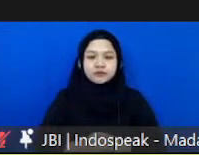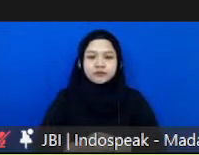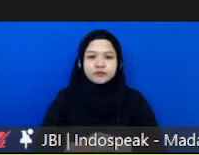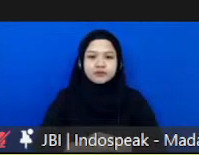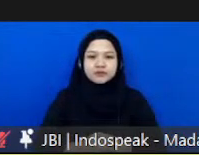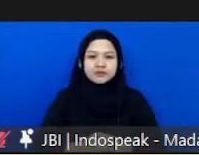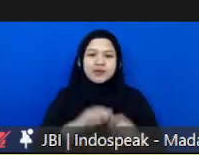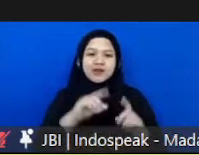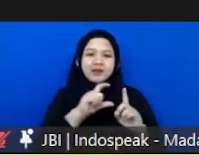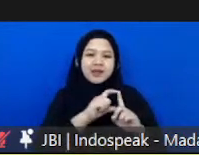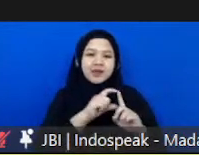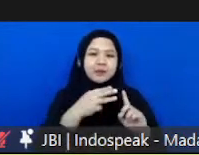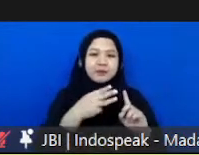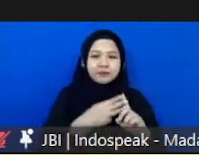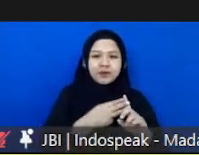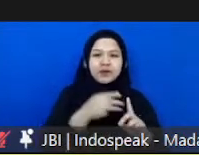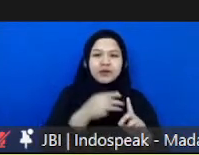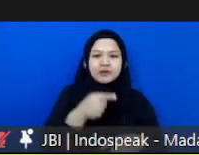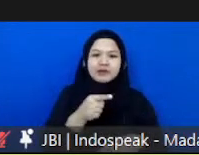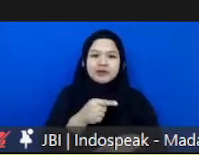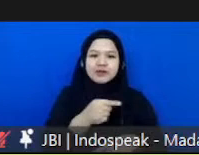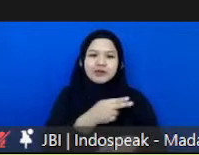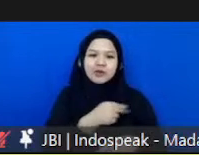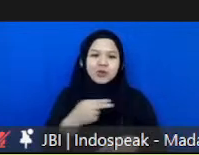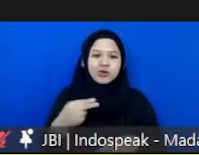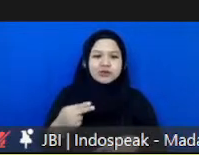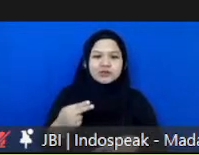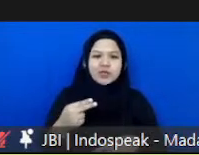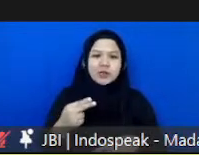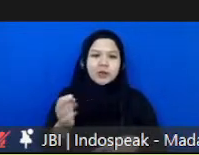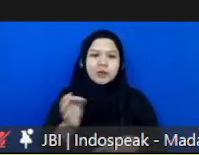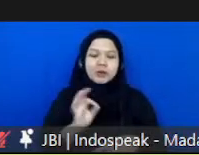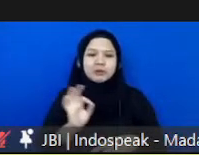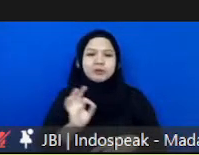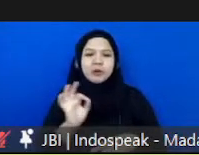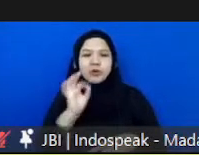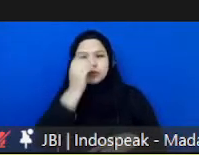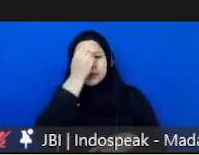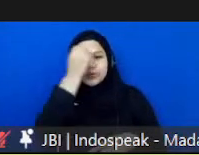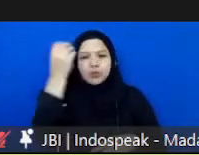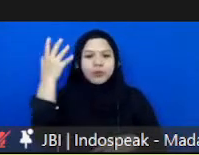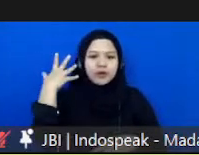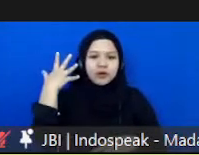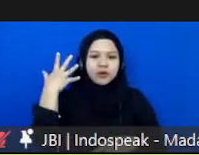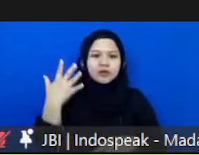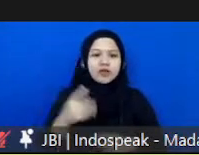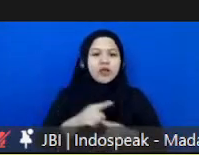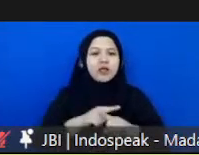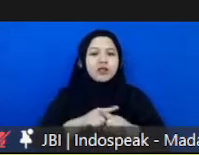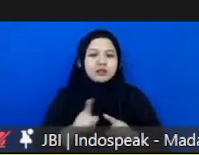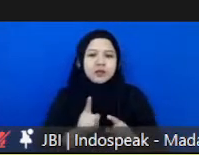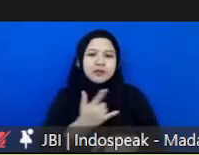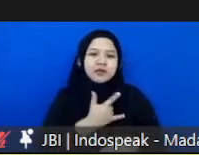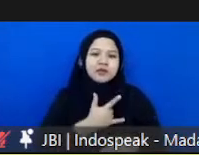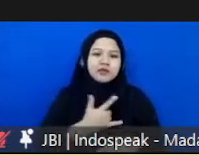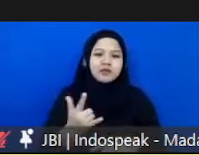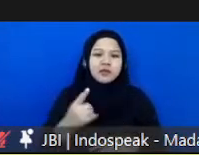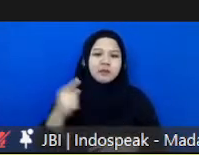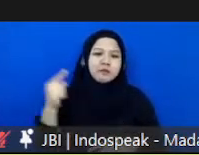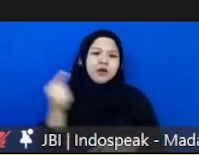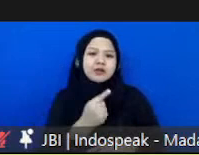neglected in Indonesia, but continue to threaten a lot of people. The disease was present